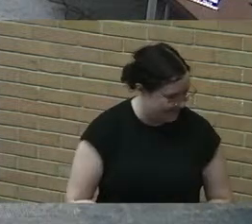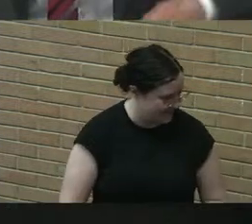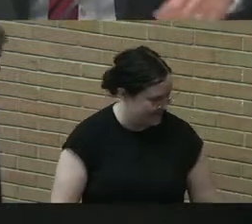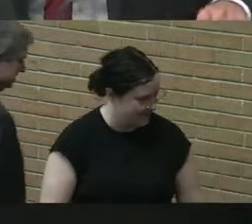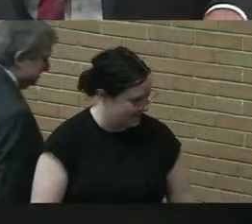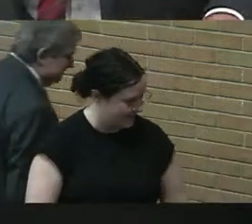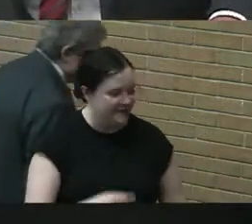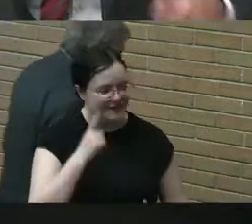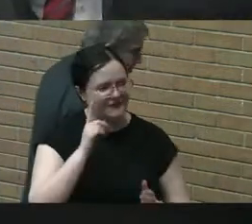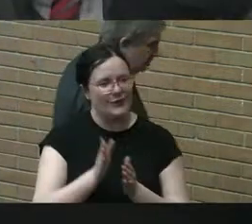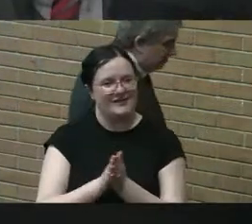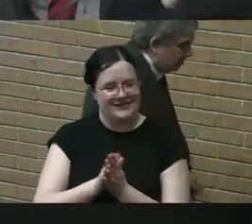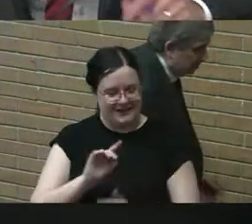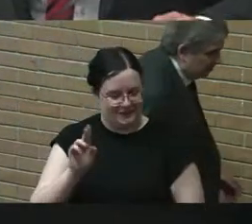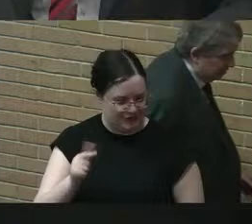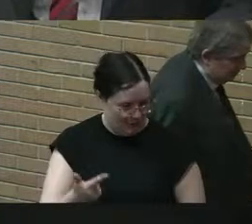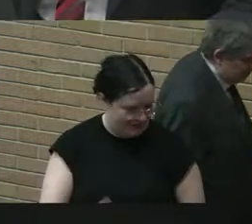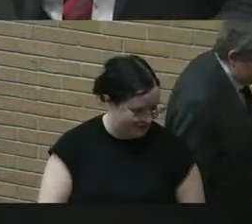rezoning application for Topgolf.